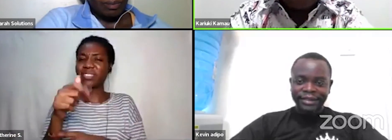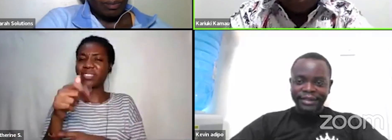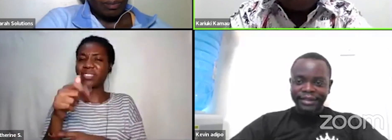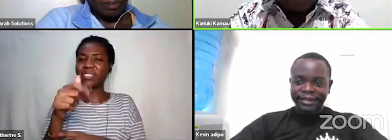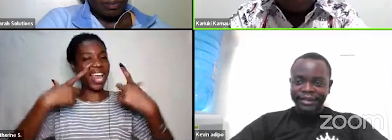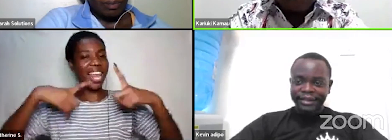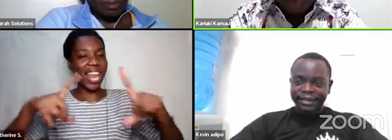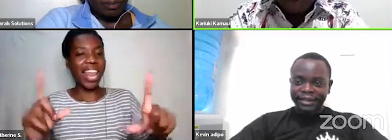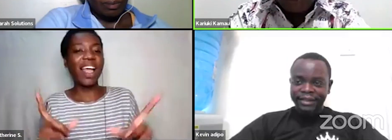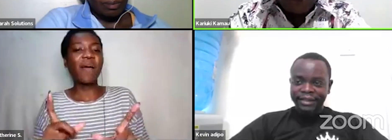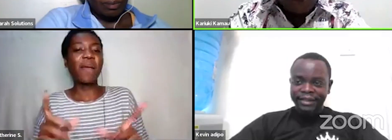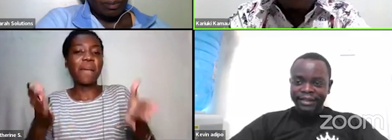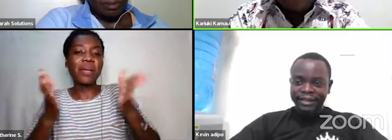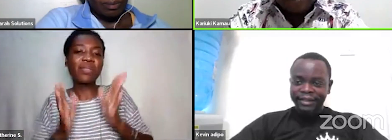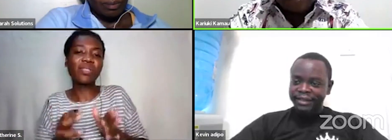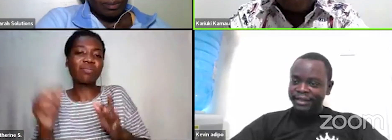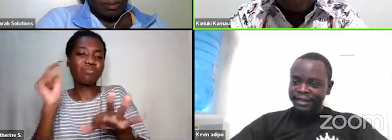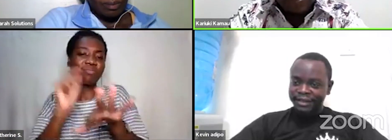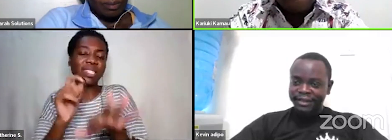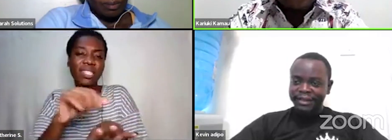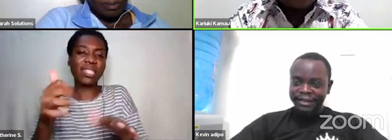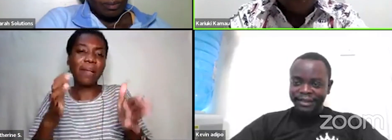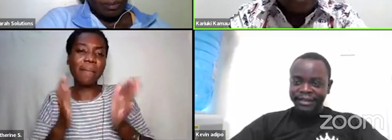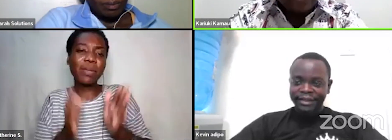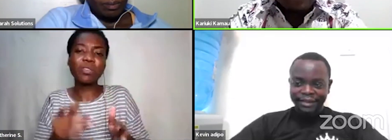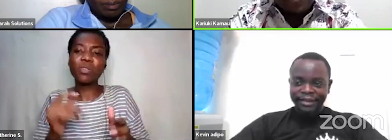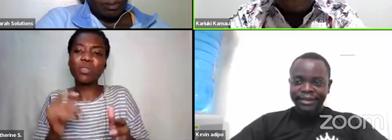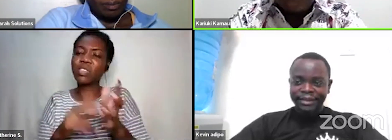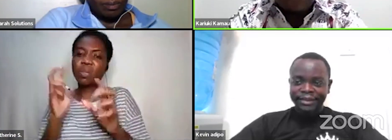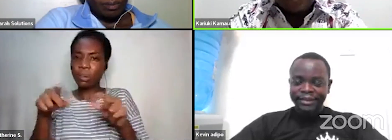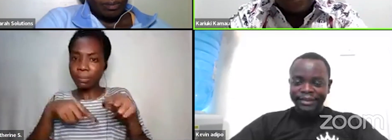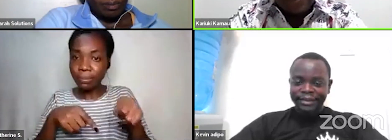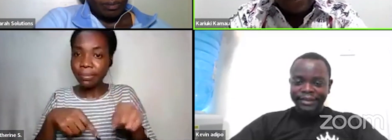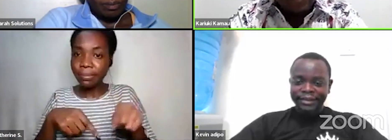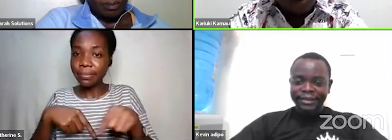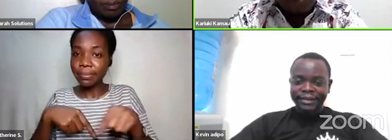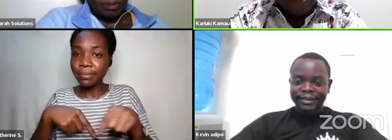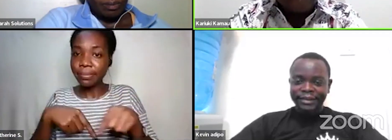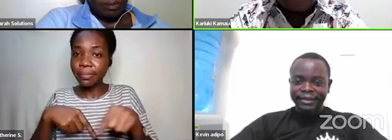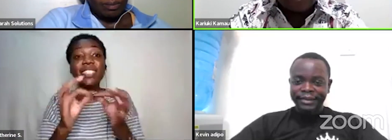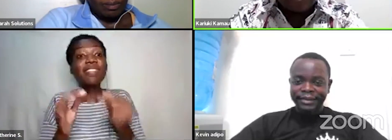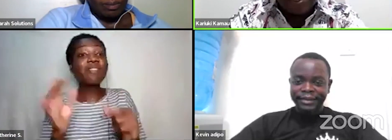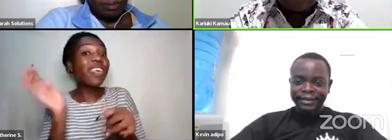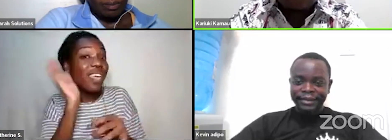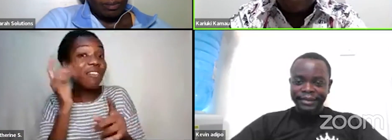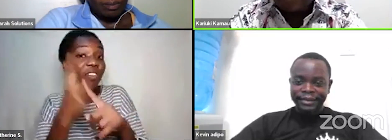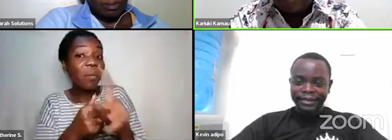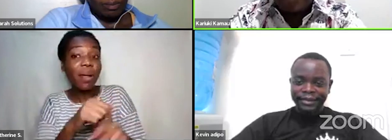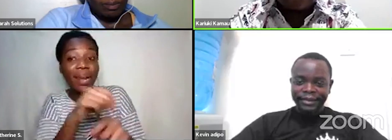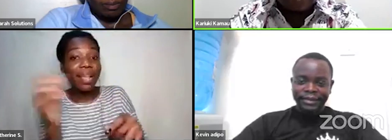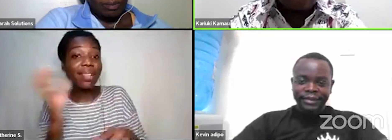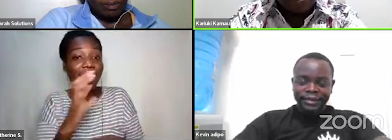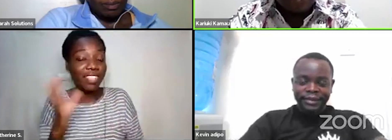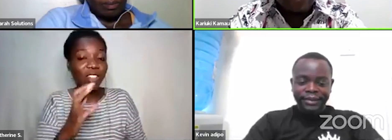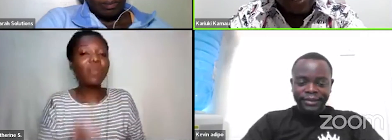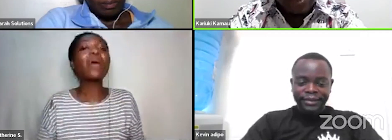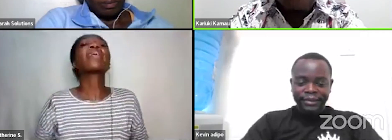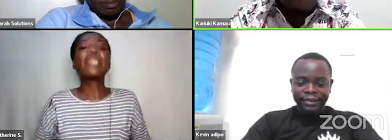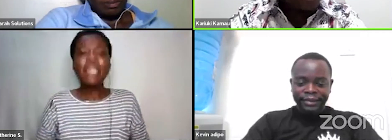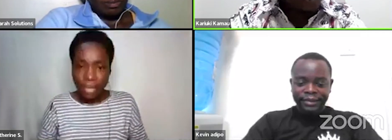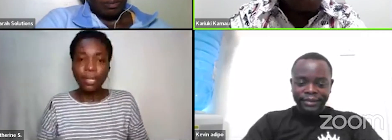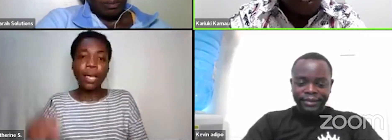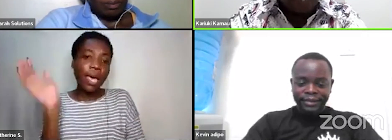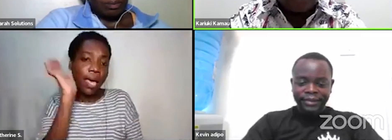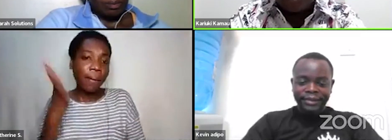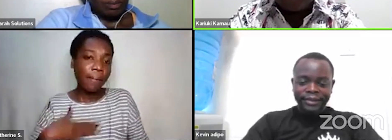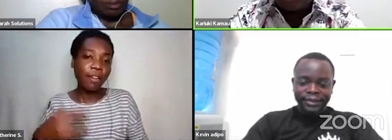hair to be touched by somebody else. You'll be hesitant. But when they hear from another customer that, yes, my hair is done by a